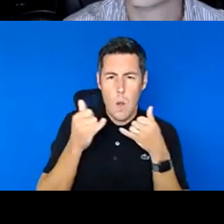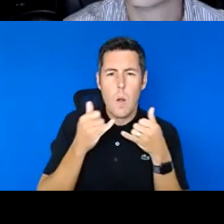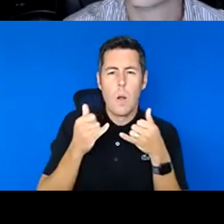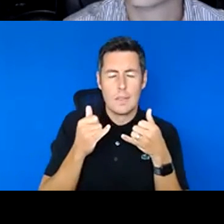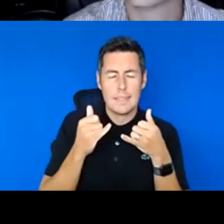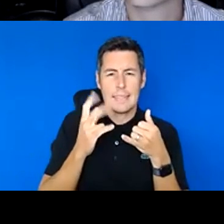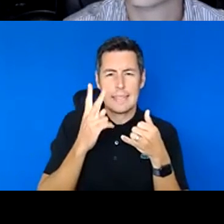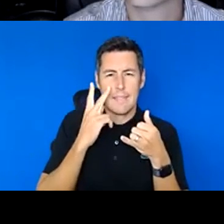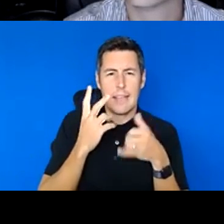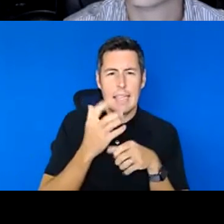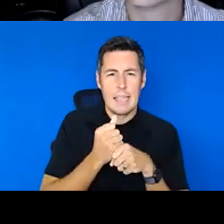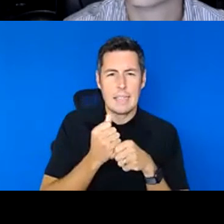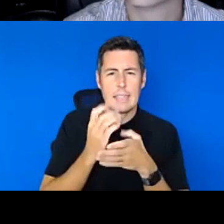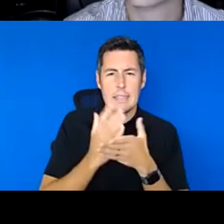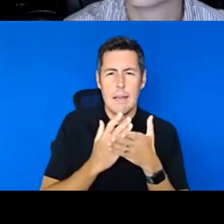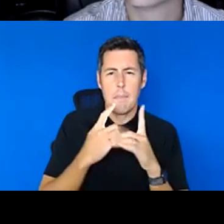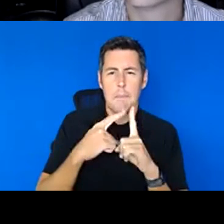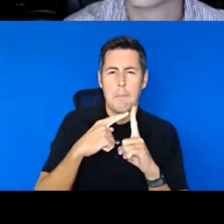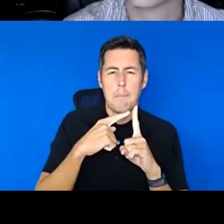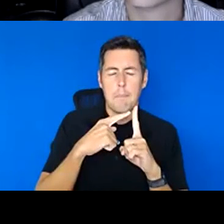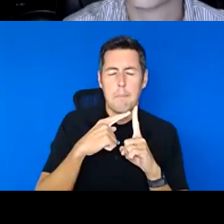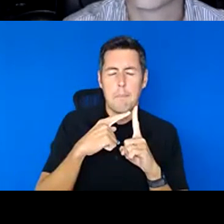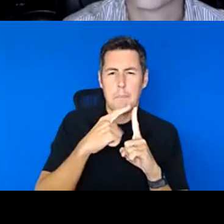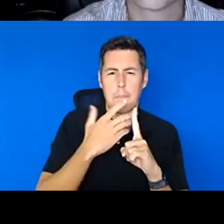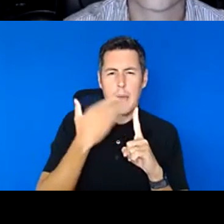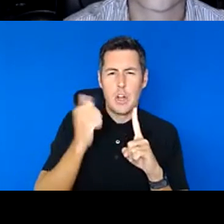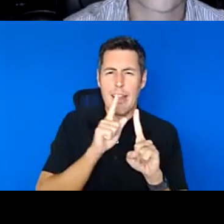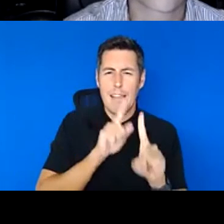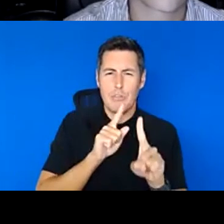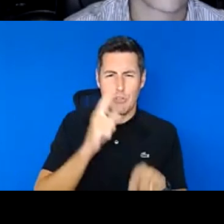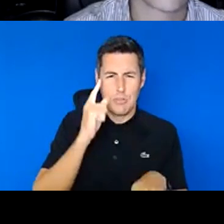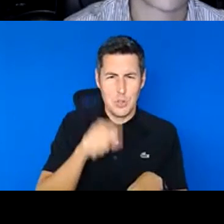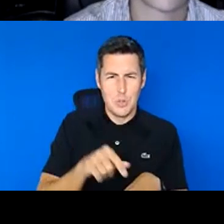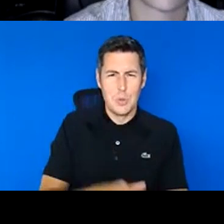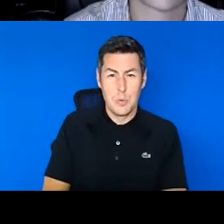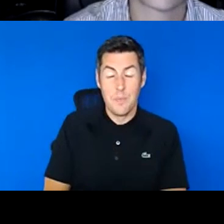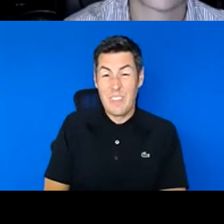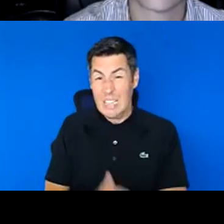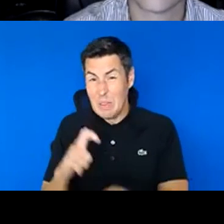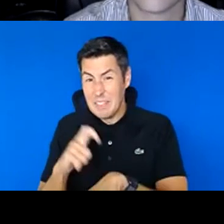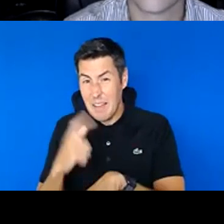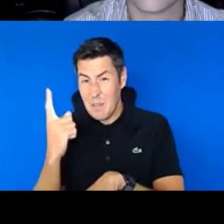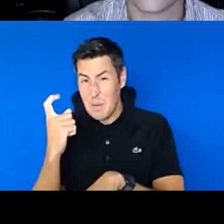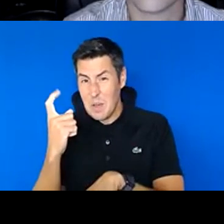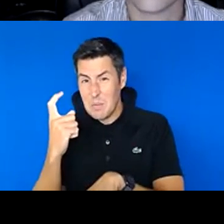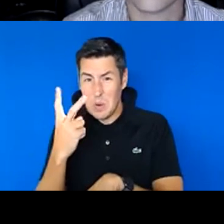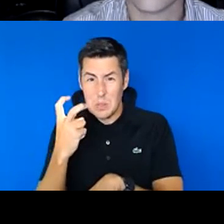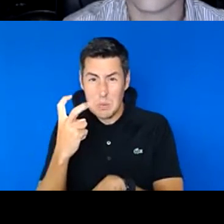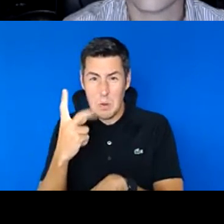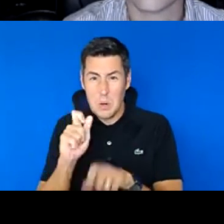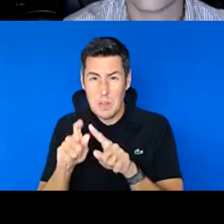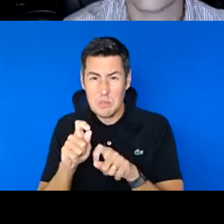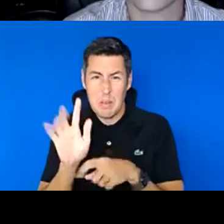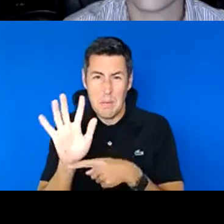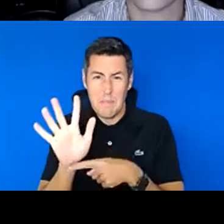see if I can get some positive answers for you. So I think we have time for one more question. One or two. Maybe two. Just we have about 5 minutes.